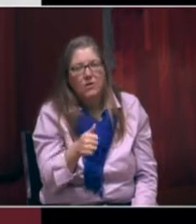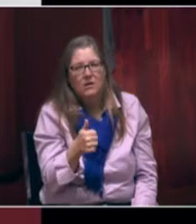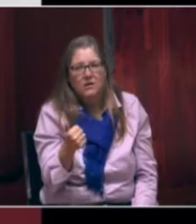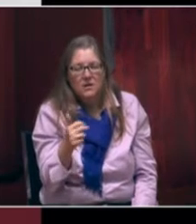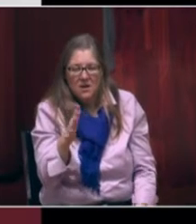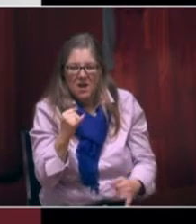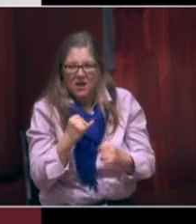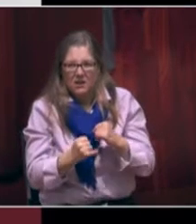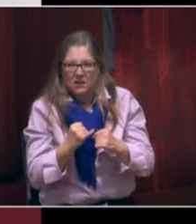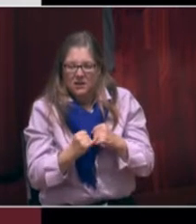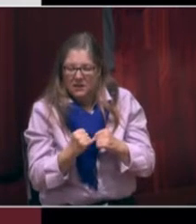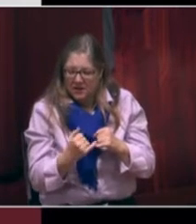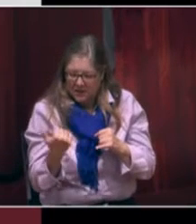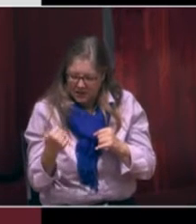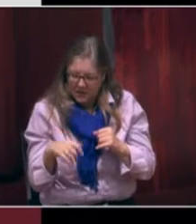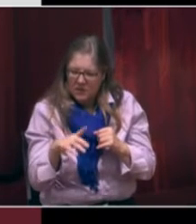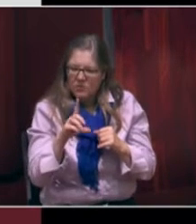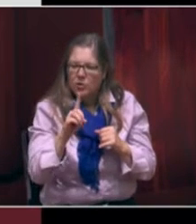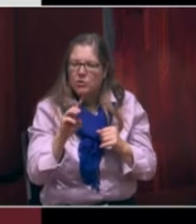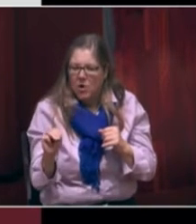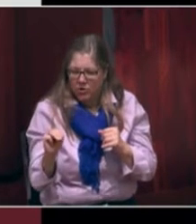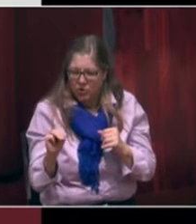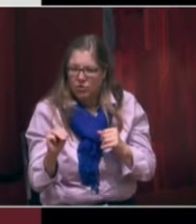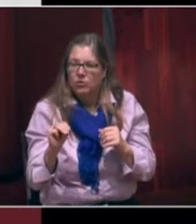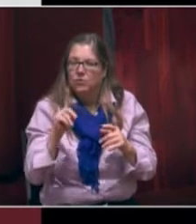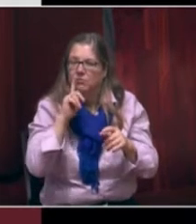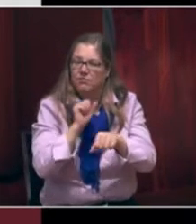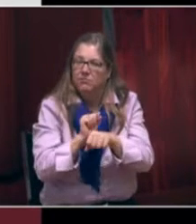Last slide is disposal module implementation.